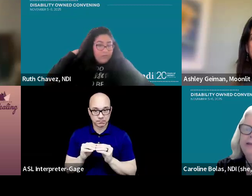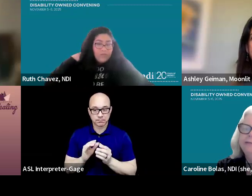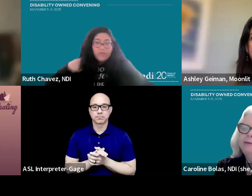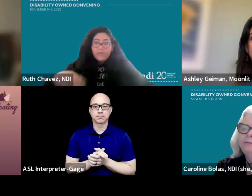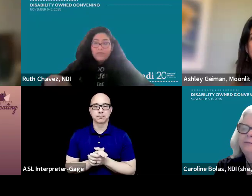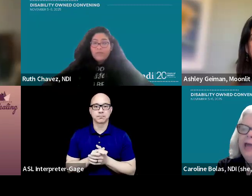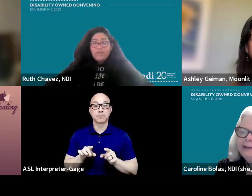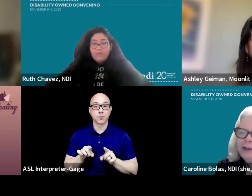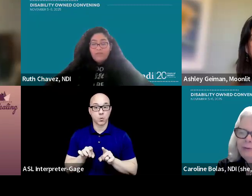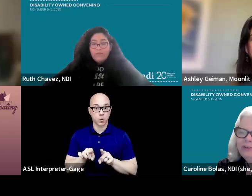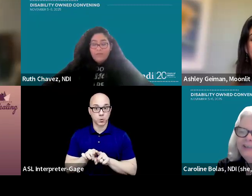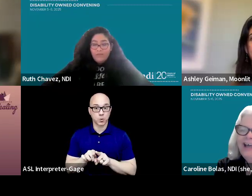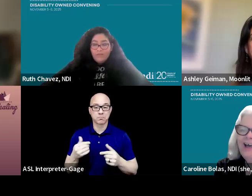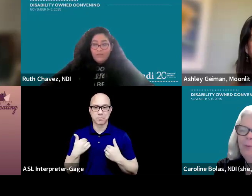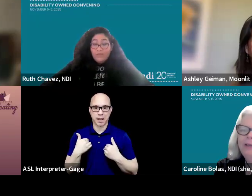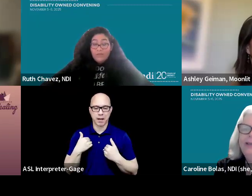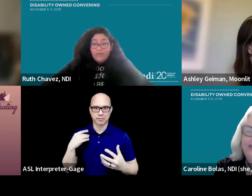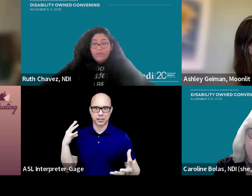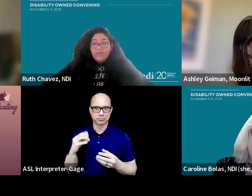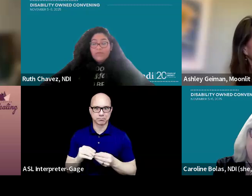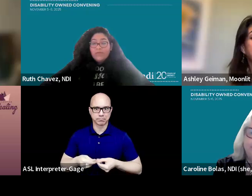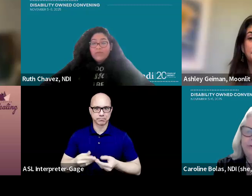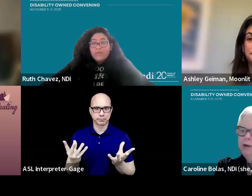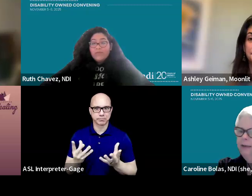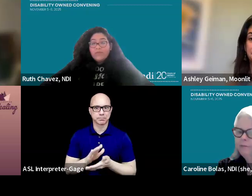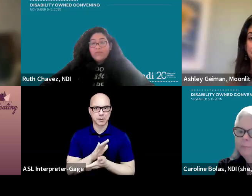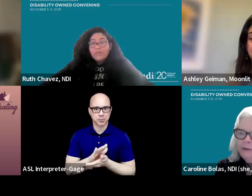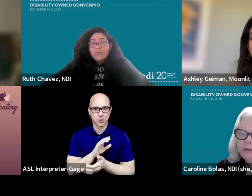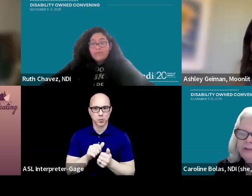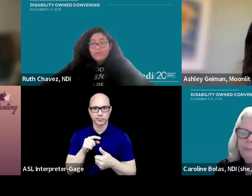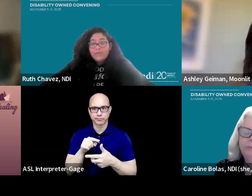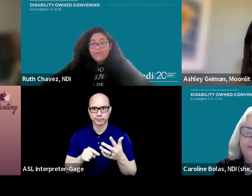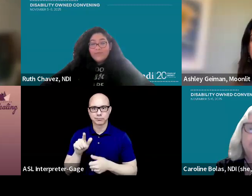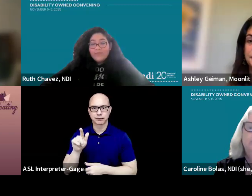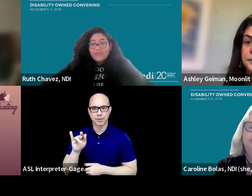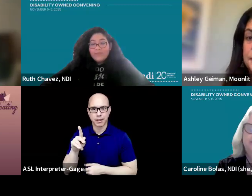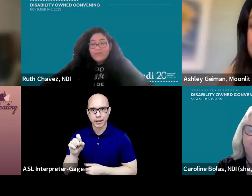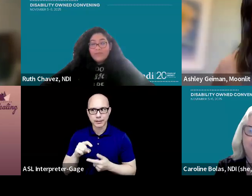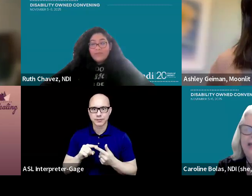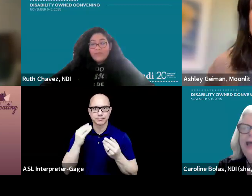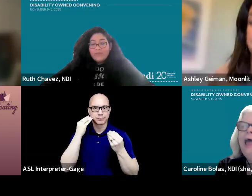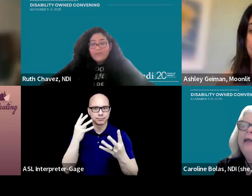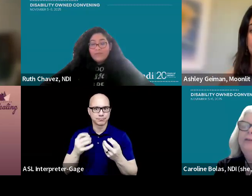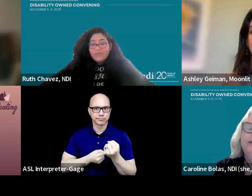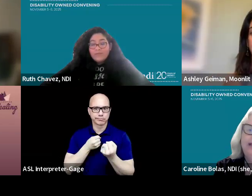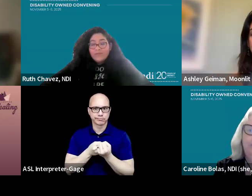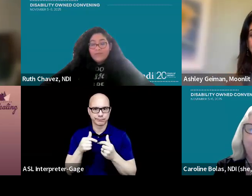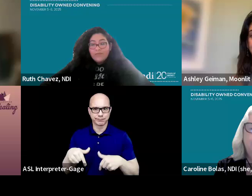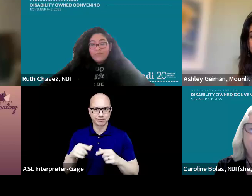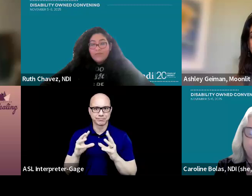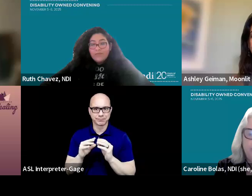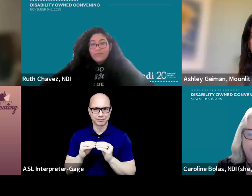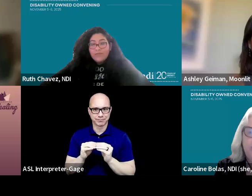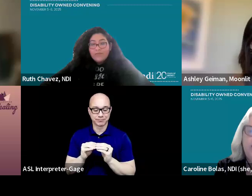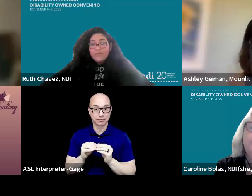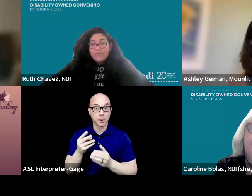really comprehensive handout with links and some great information that will supplement the session. And you can